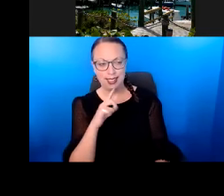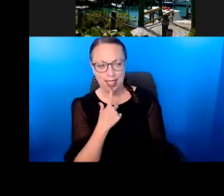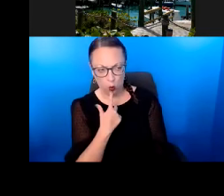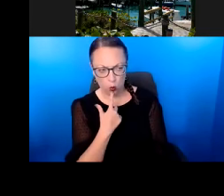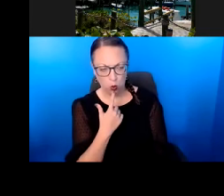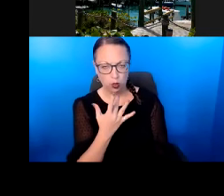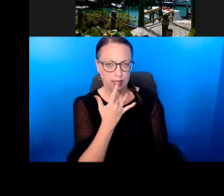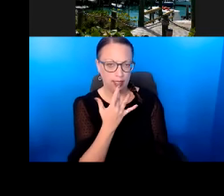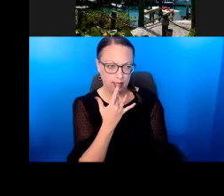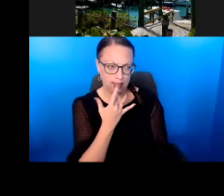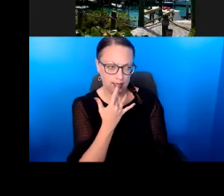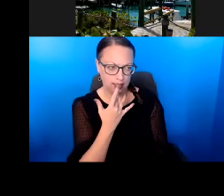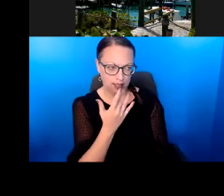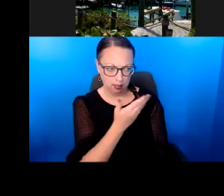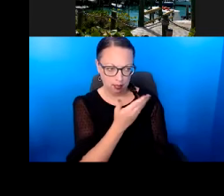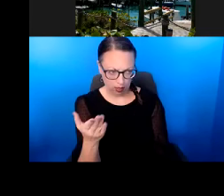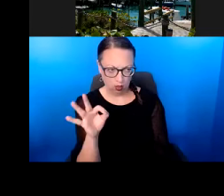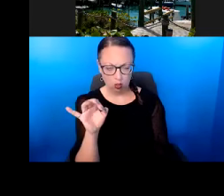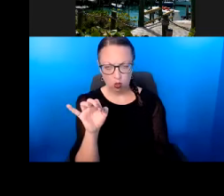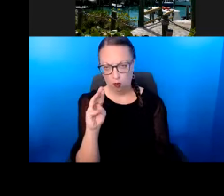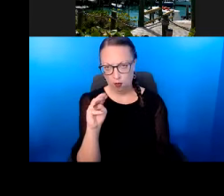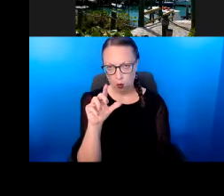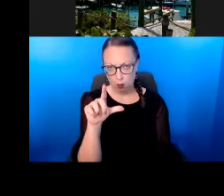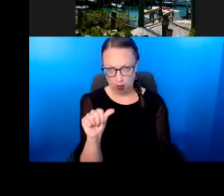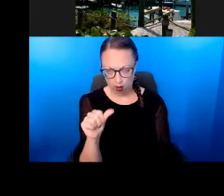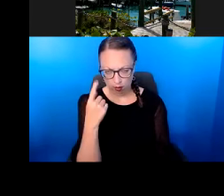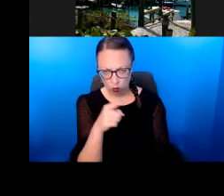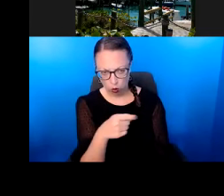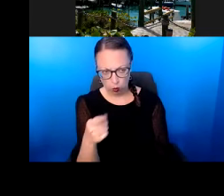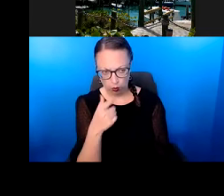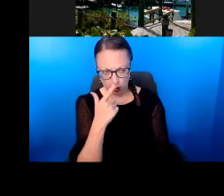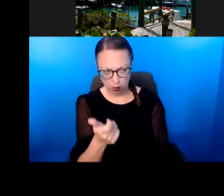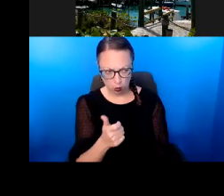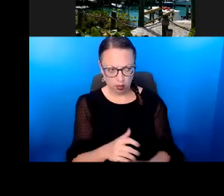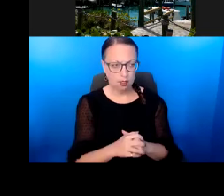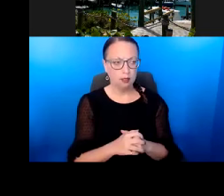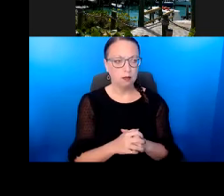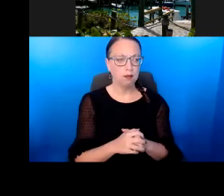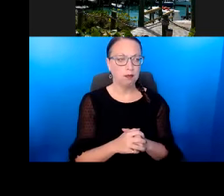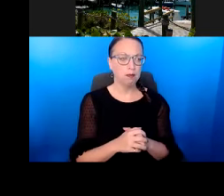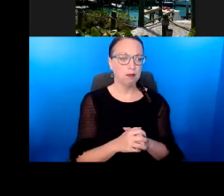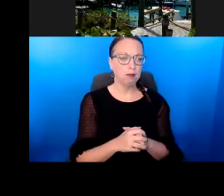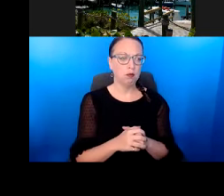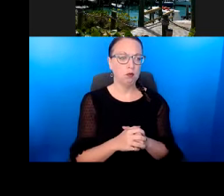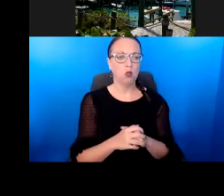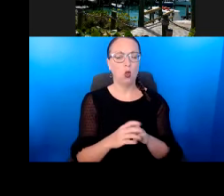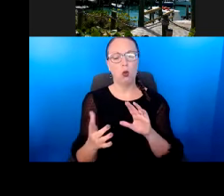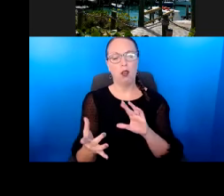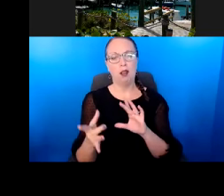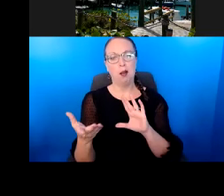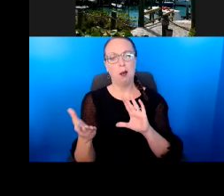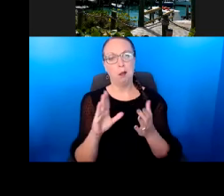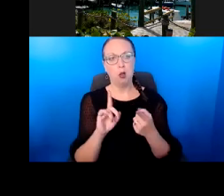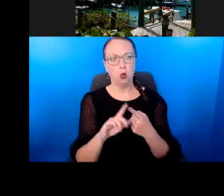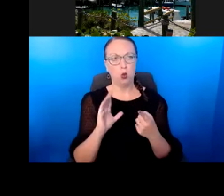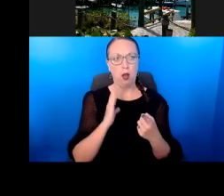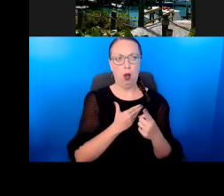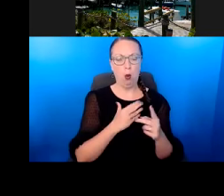tastants, and here's the formula for those of you who are interested, relative to our neutral taste, which is actually known